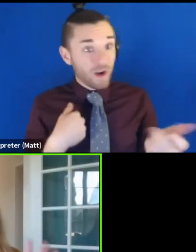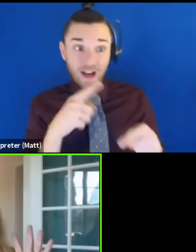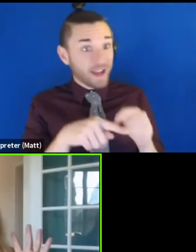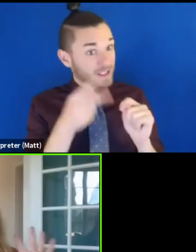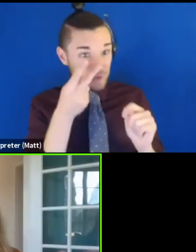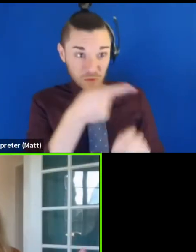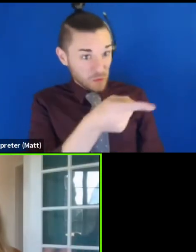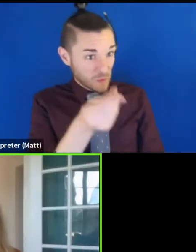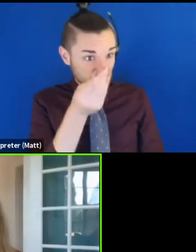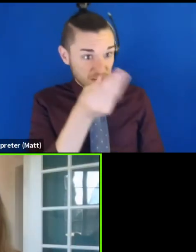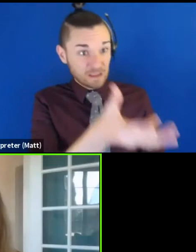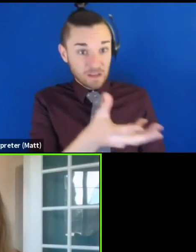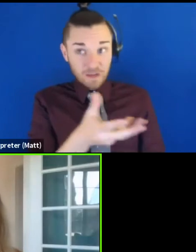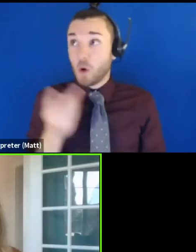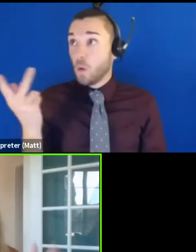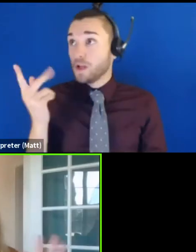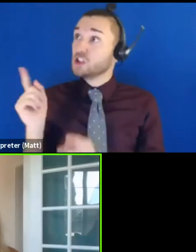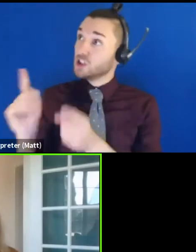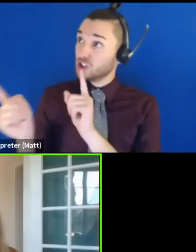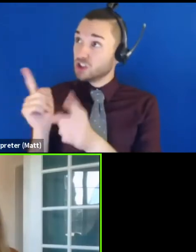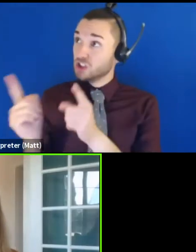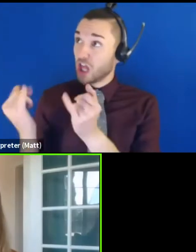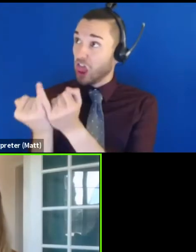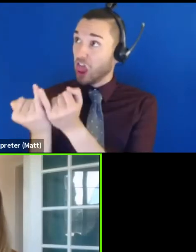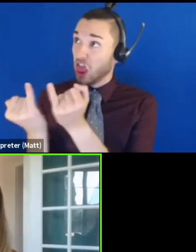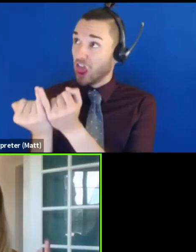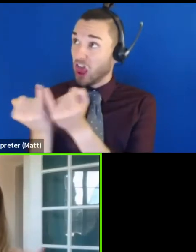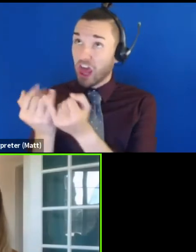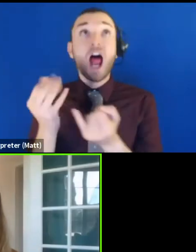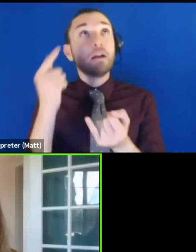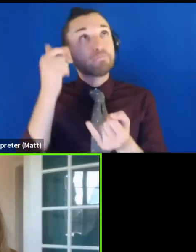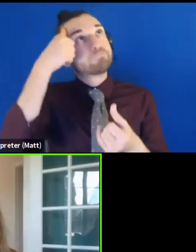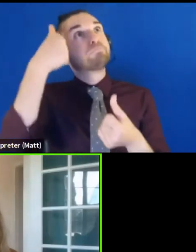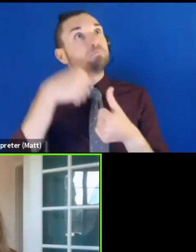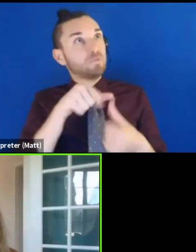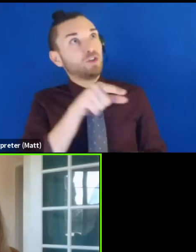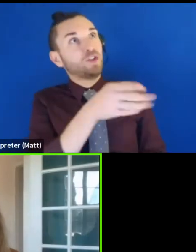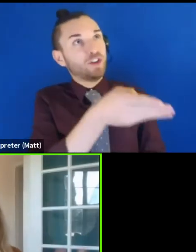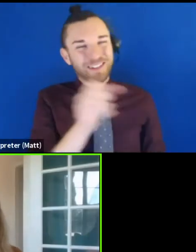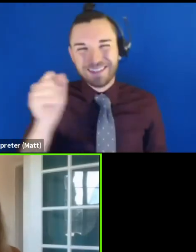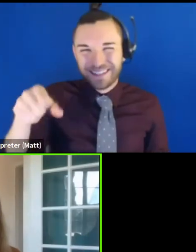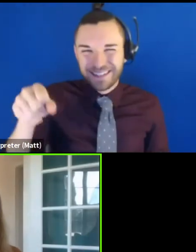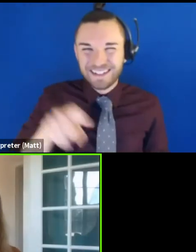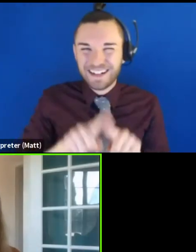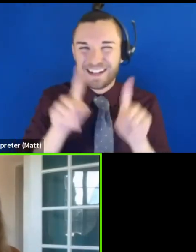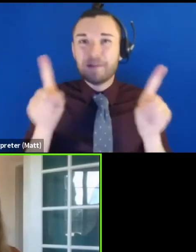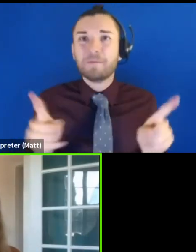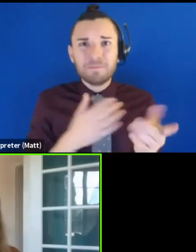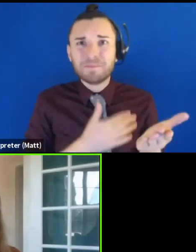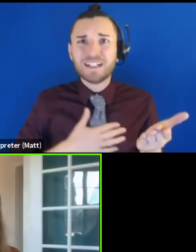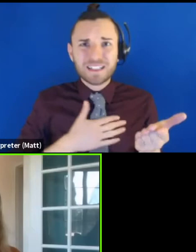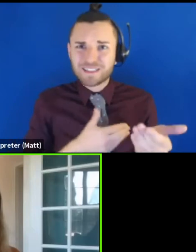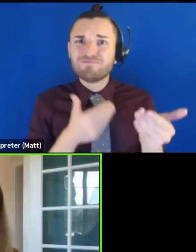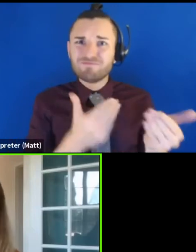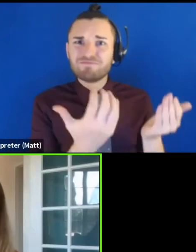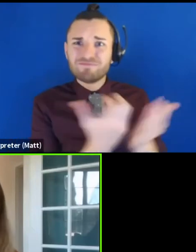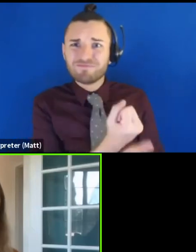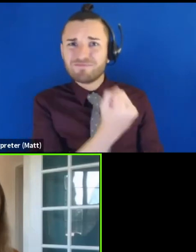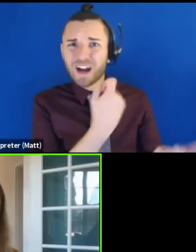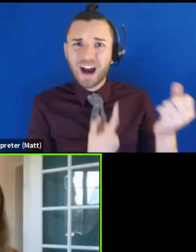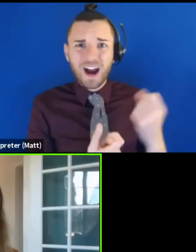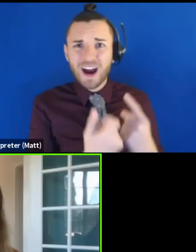each other, but know that we're thinking of you. But please feel free to ask questions. You can submit